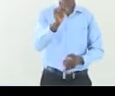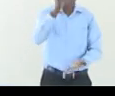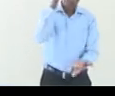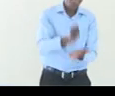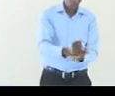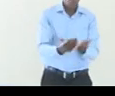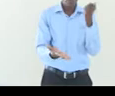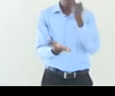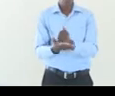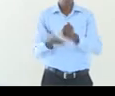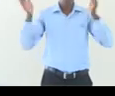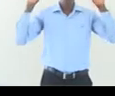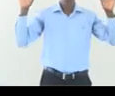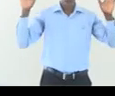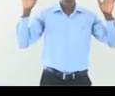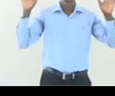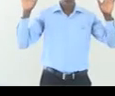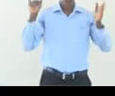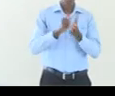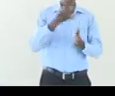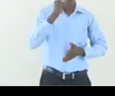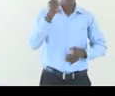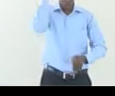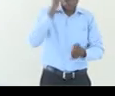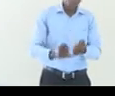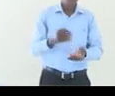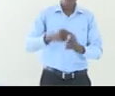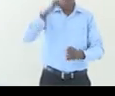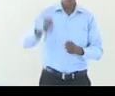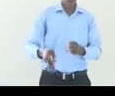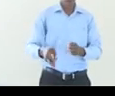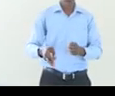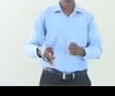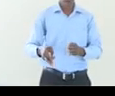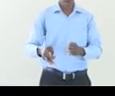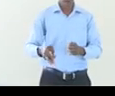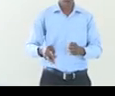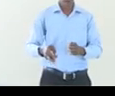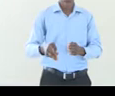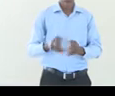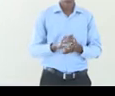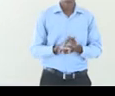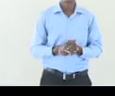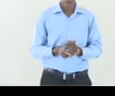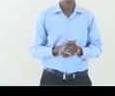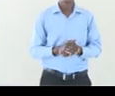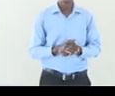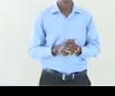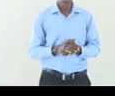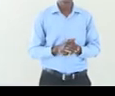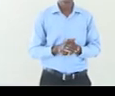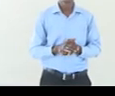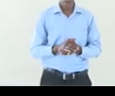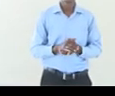continuous assessment. So at the end of the session, when they give you your result, that is not the beginning, isn't it? It